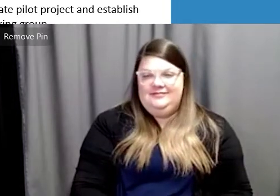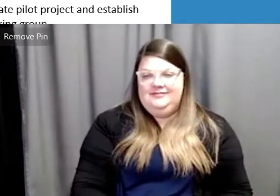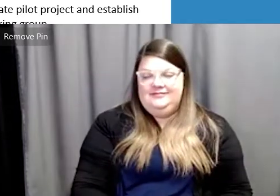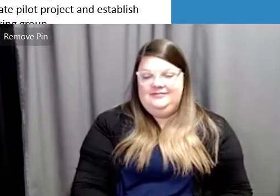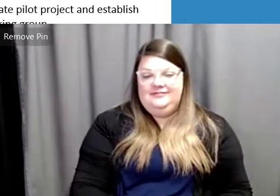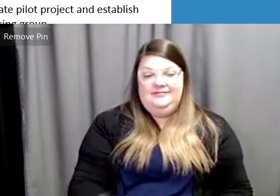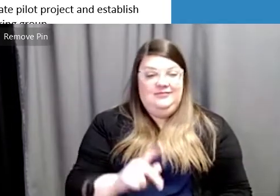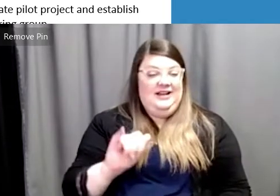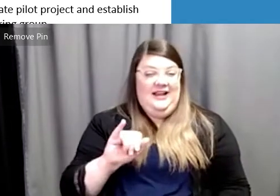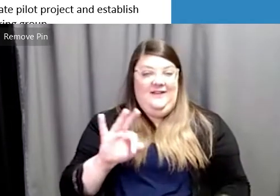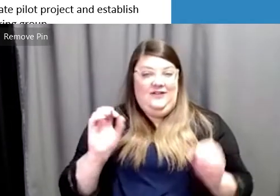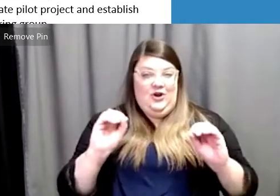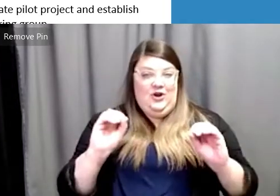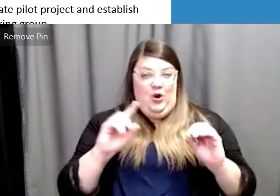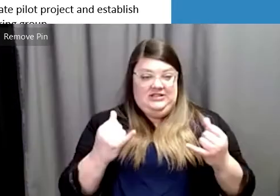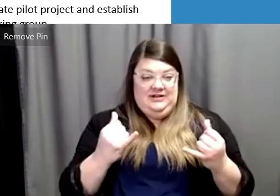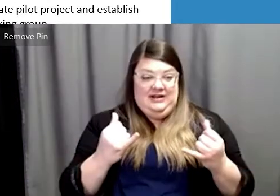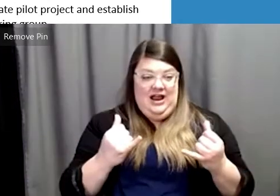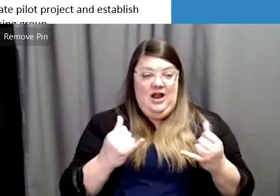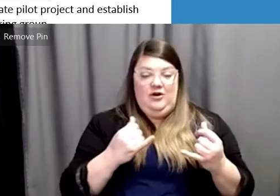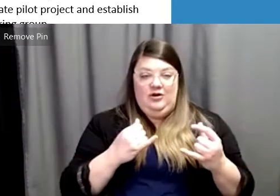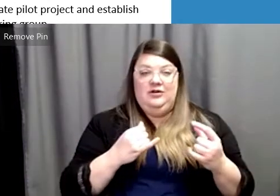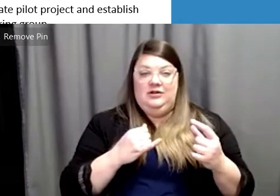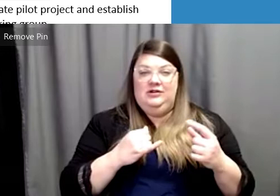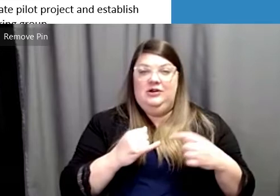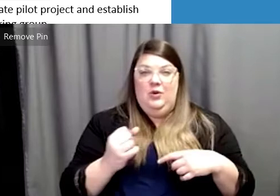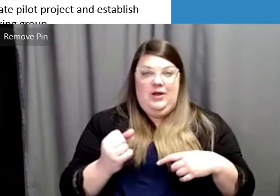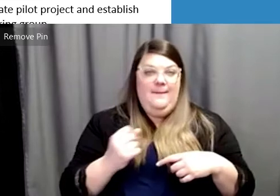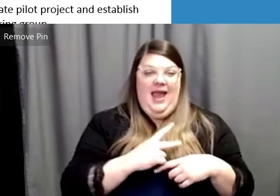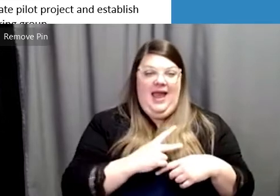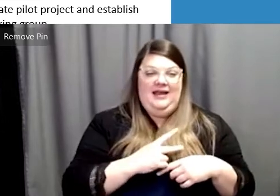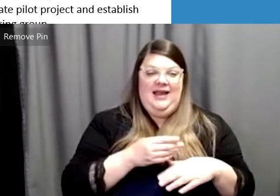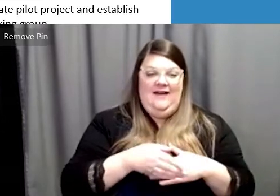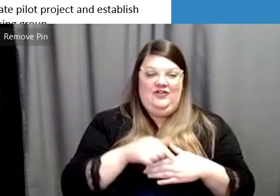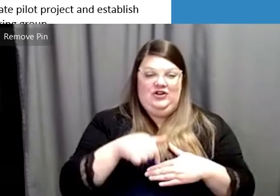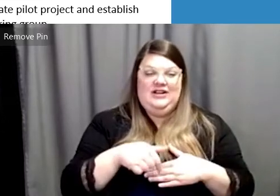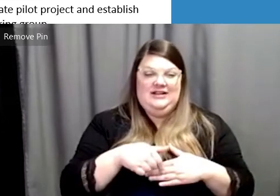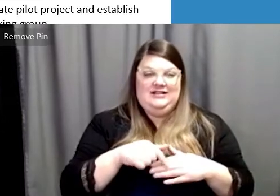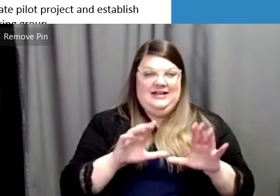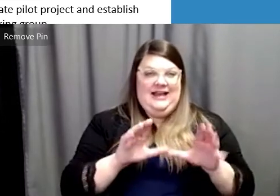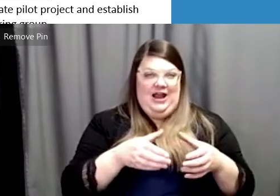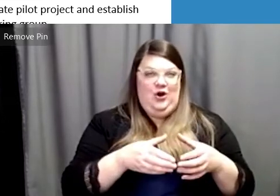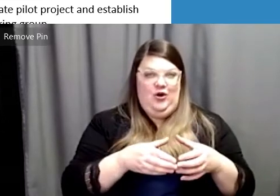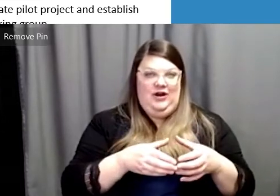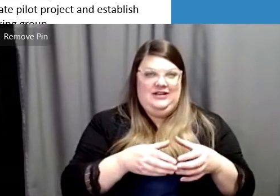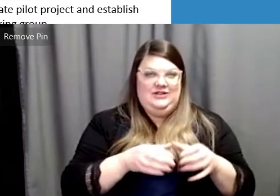Okay, if you don't have a question at this moment, we'll circle back after this category is over, so stay